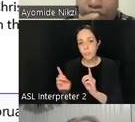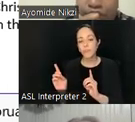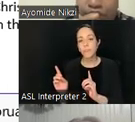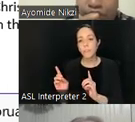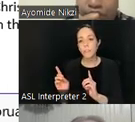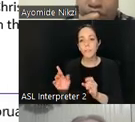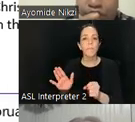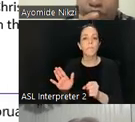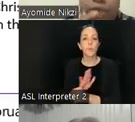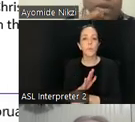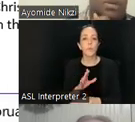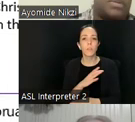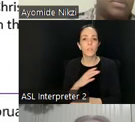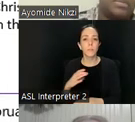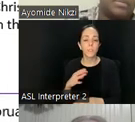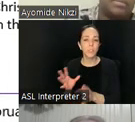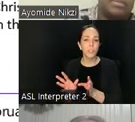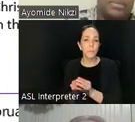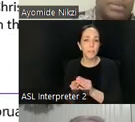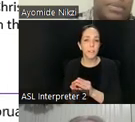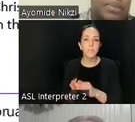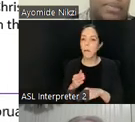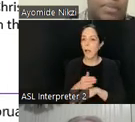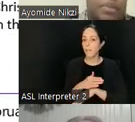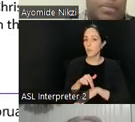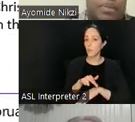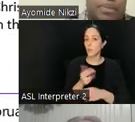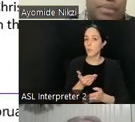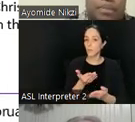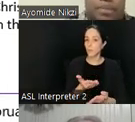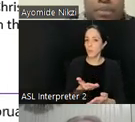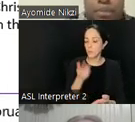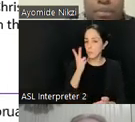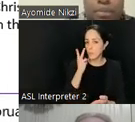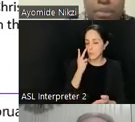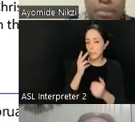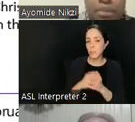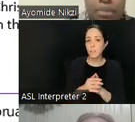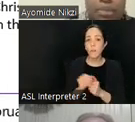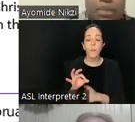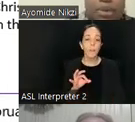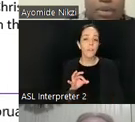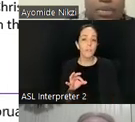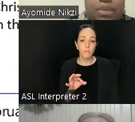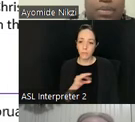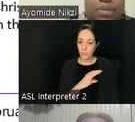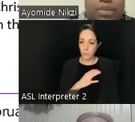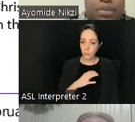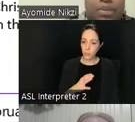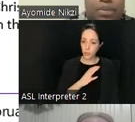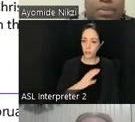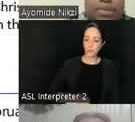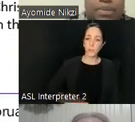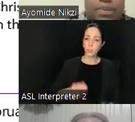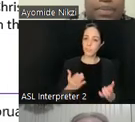full commission after it's referred. So if that's something that Commissioner Christian's suggestion might be something that